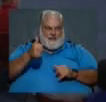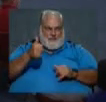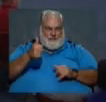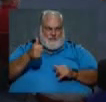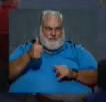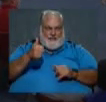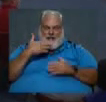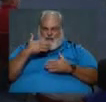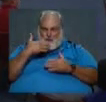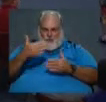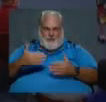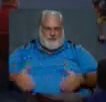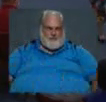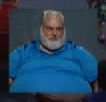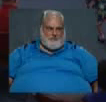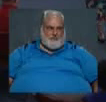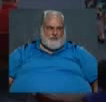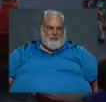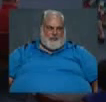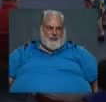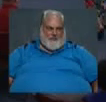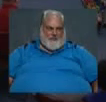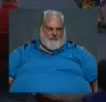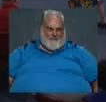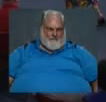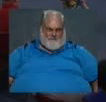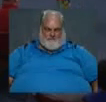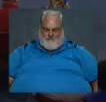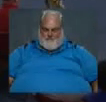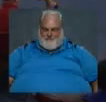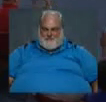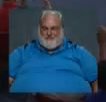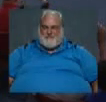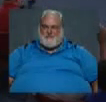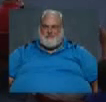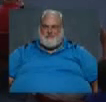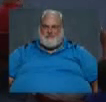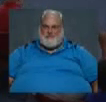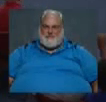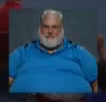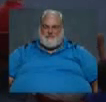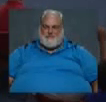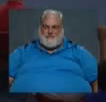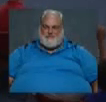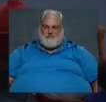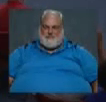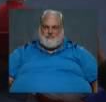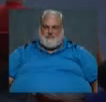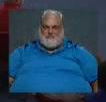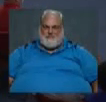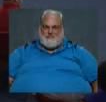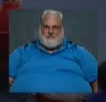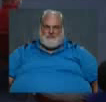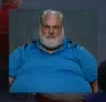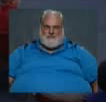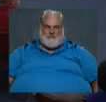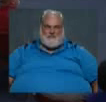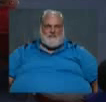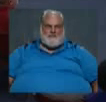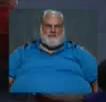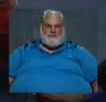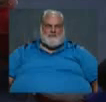everybody here. Okay. Because tonight we can sleep together. Okay. Thank you. Thank you for your comments. I wanted to say